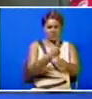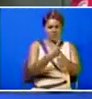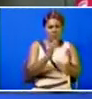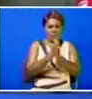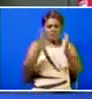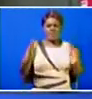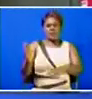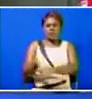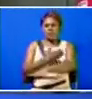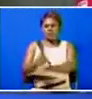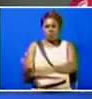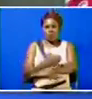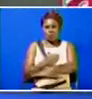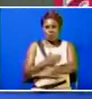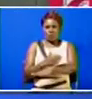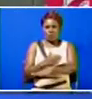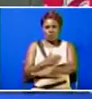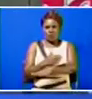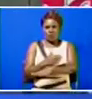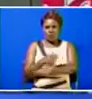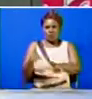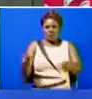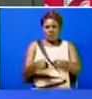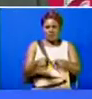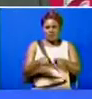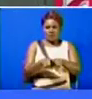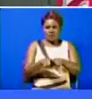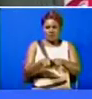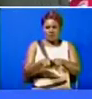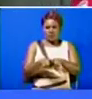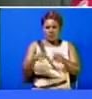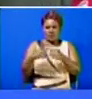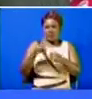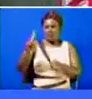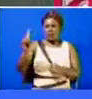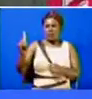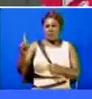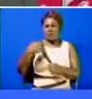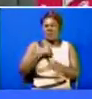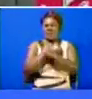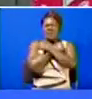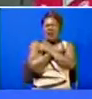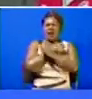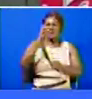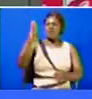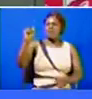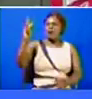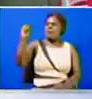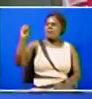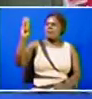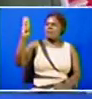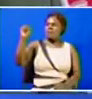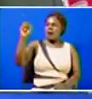biggest numbers, Bam Bam and 911. My favorite is Bam Bam, for obvious